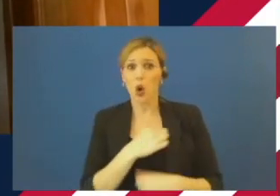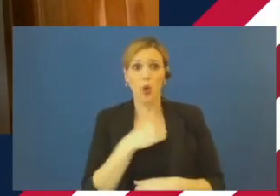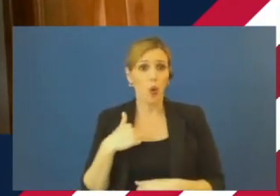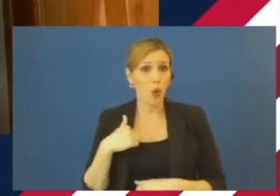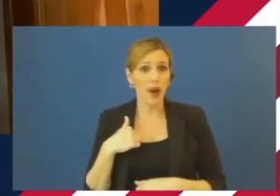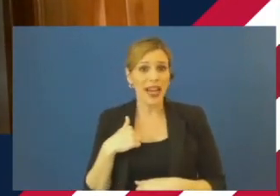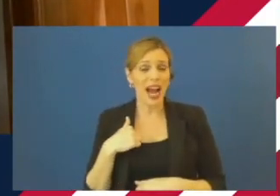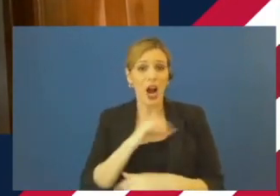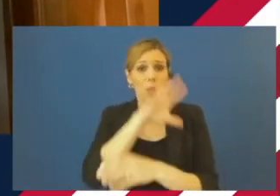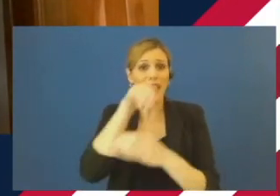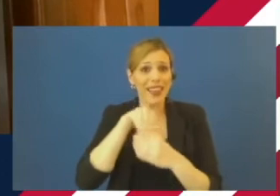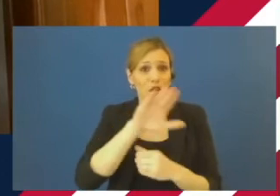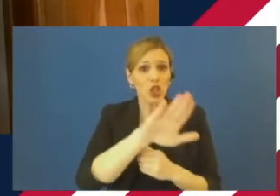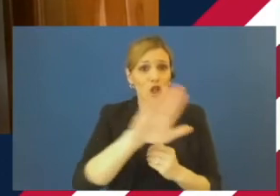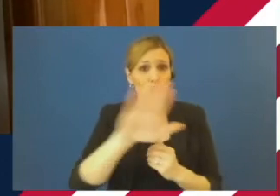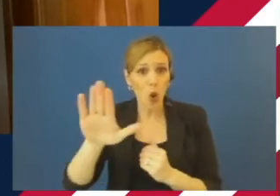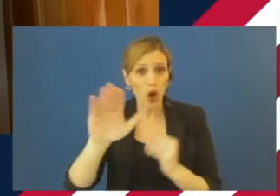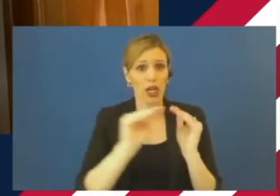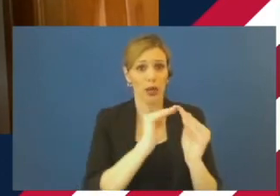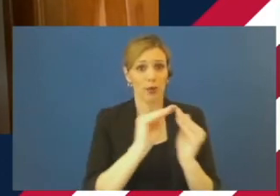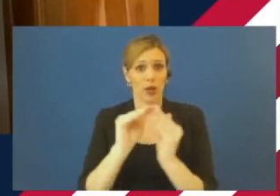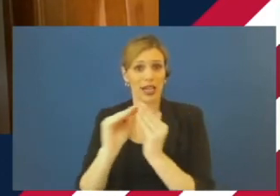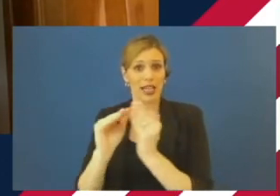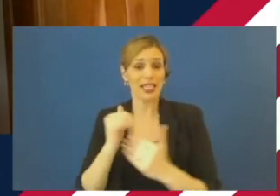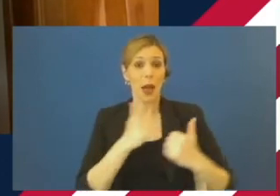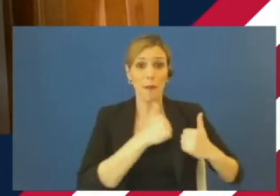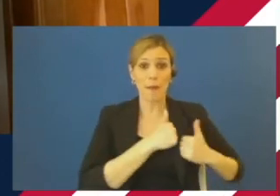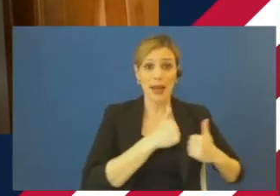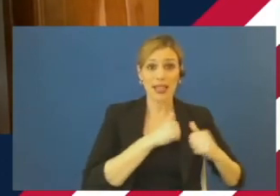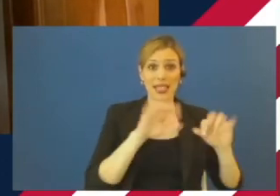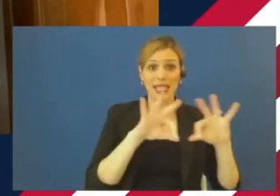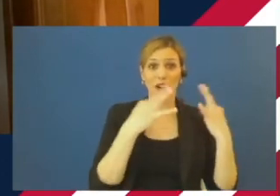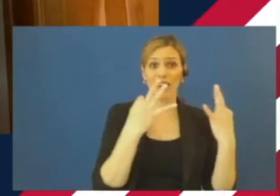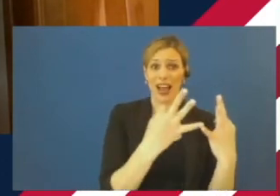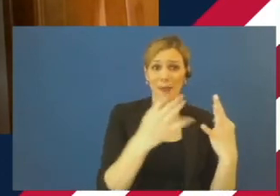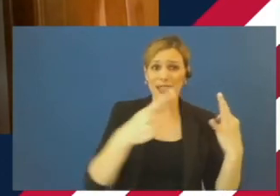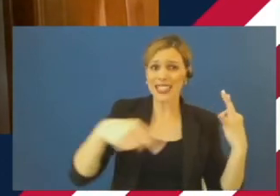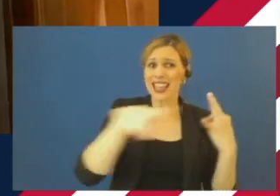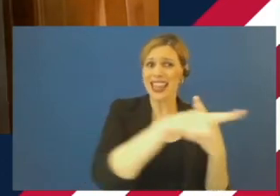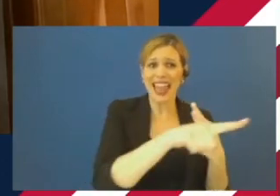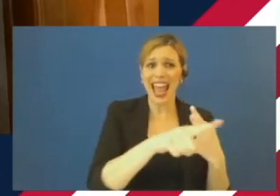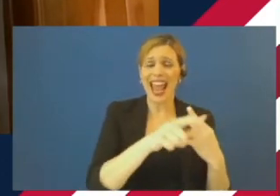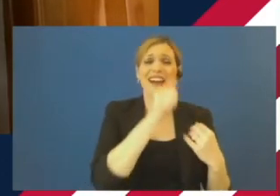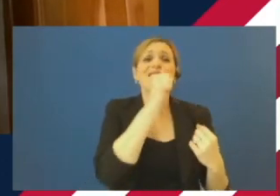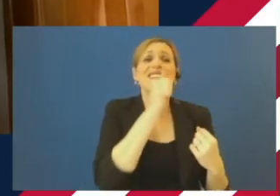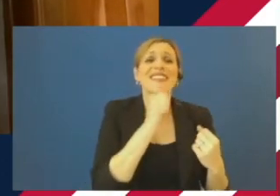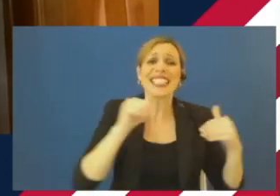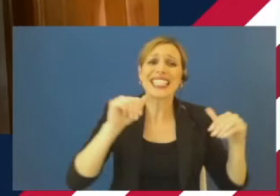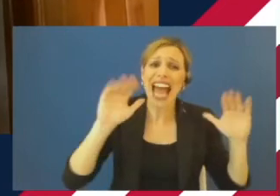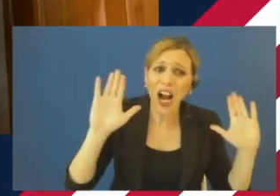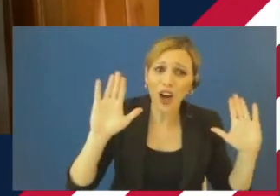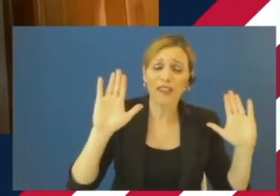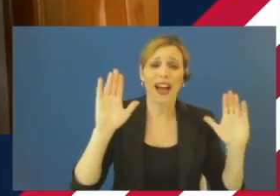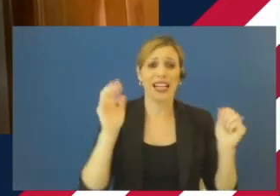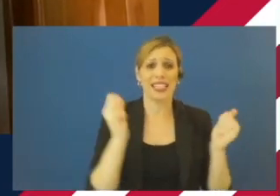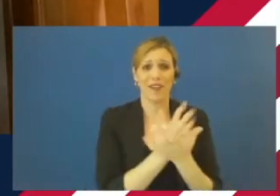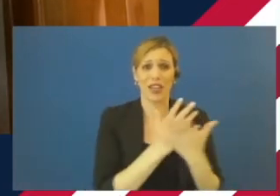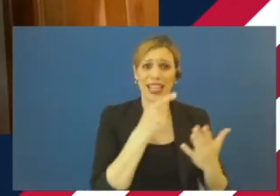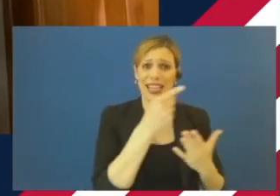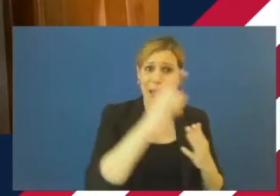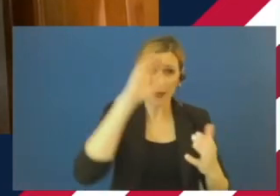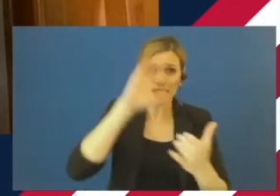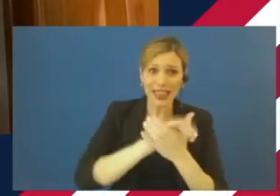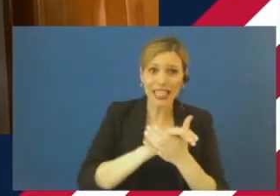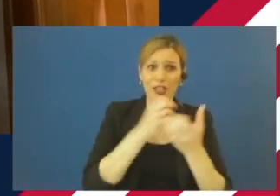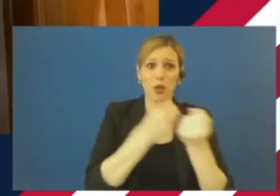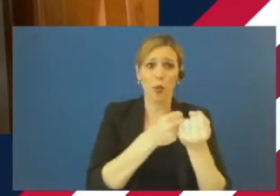Our military families are carrying decades of sacrifice driven by our belief in America. What we believe, what we stand